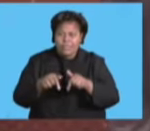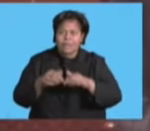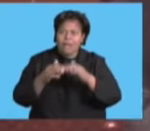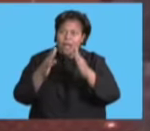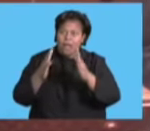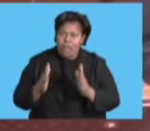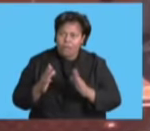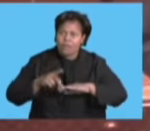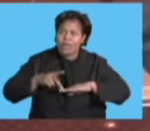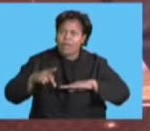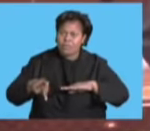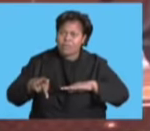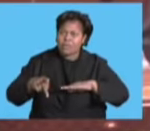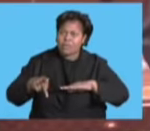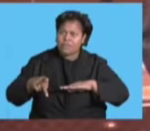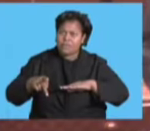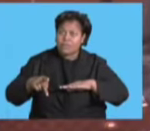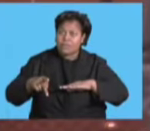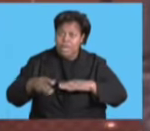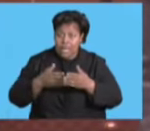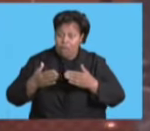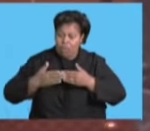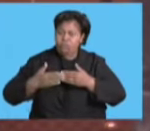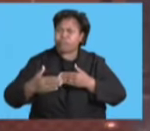time, it will not become a thing of the past.